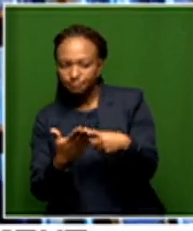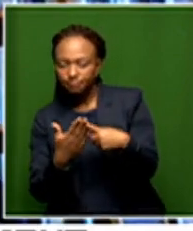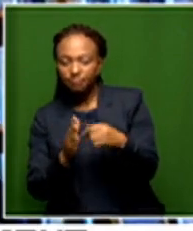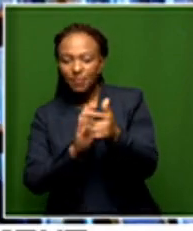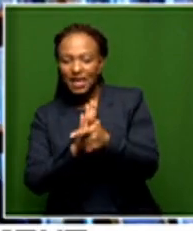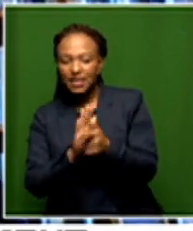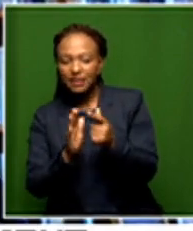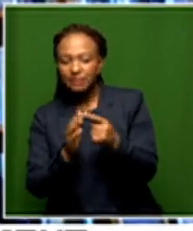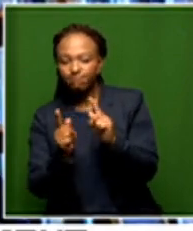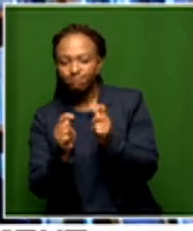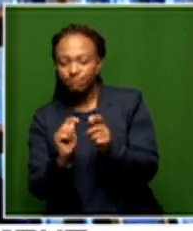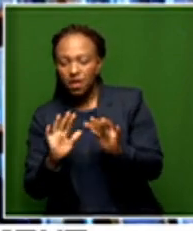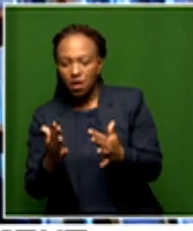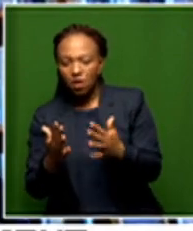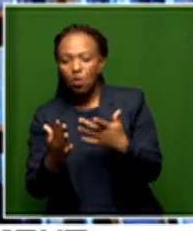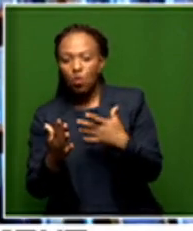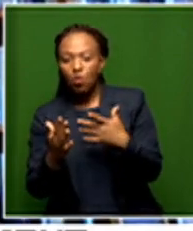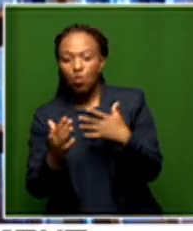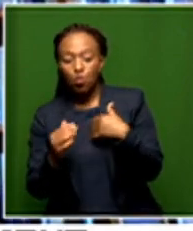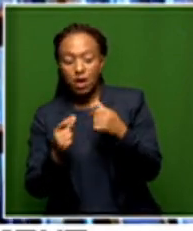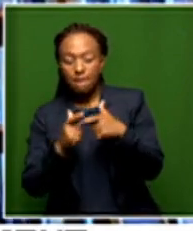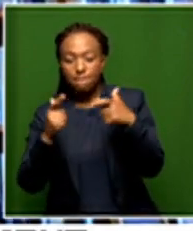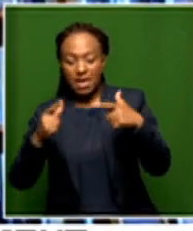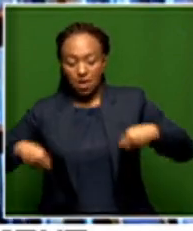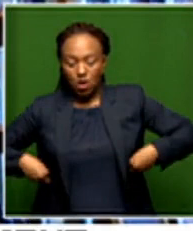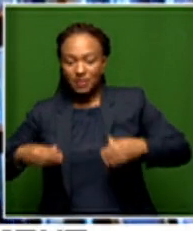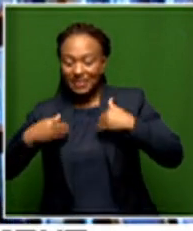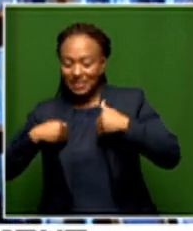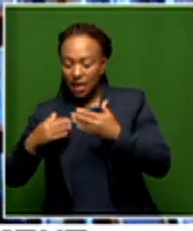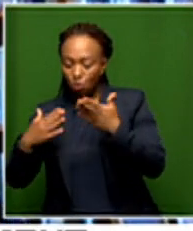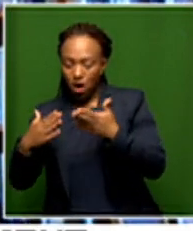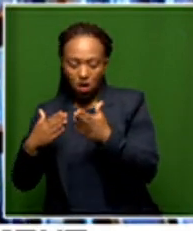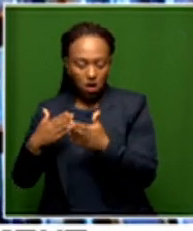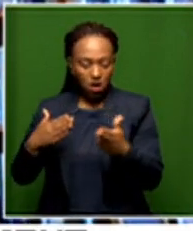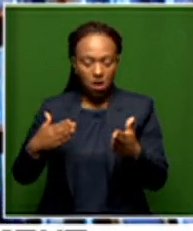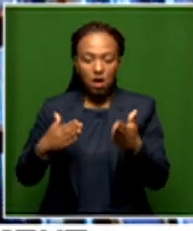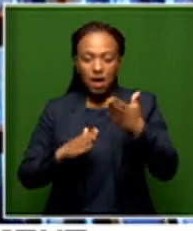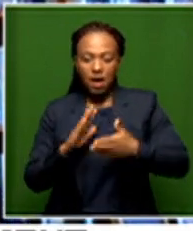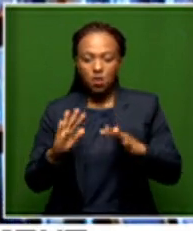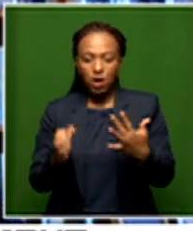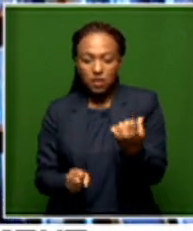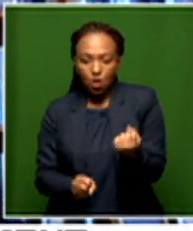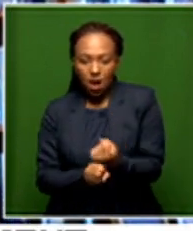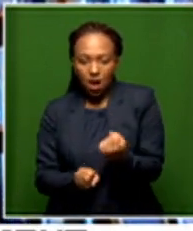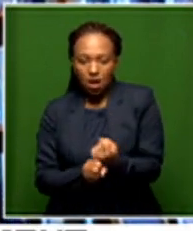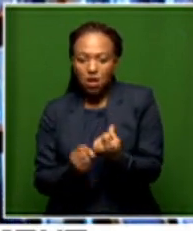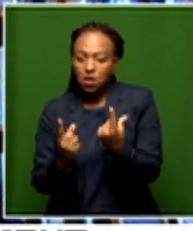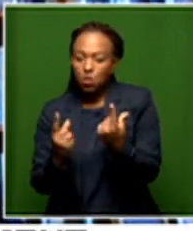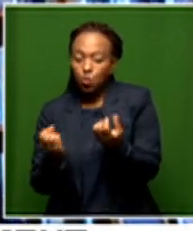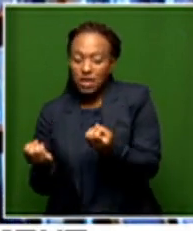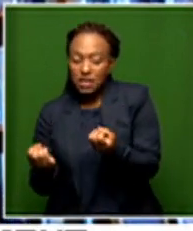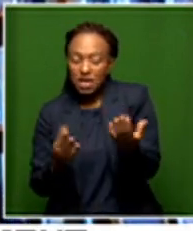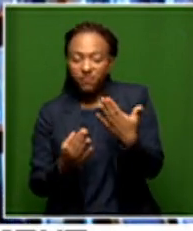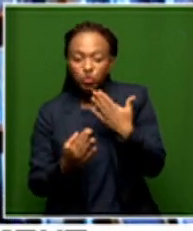the line should be drawn, where grand corruption should begin and end, which part of the work should be given to